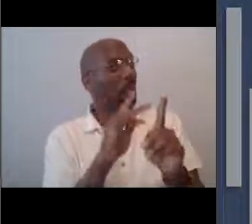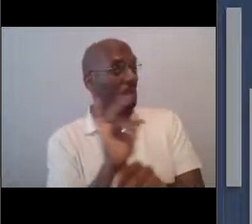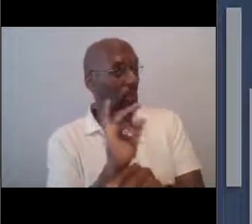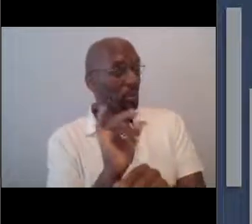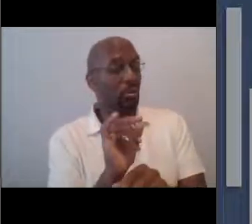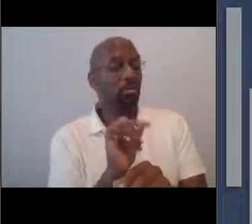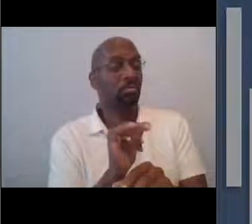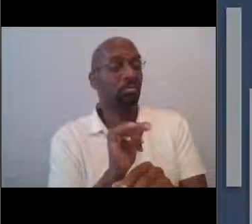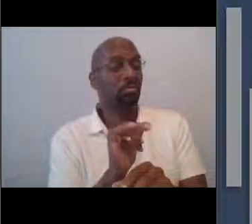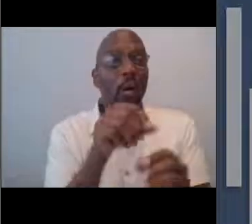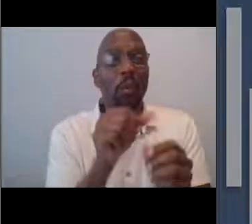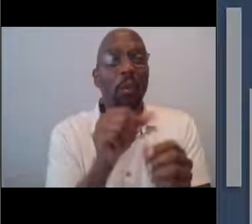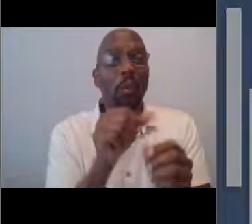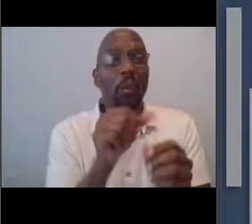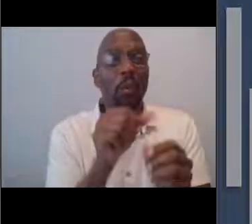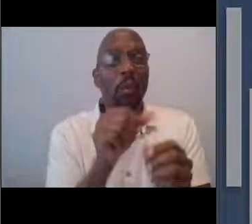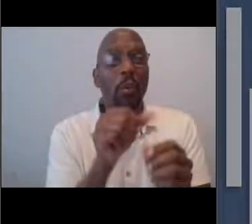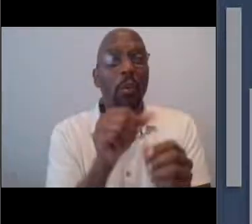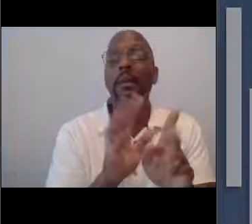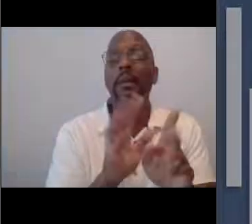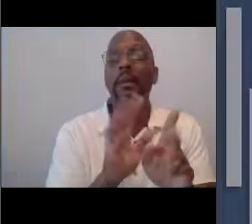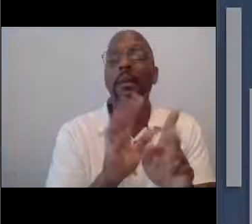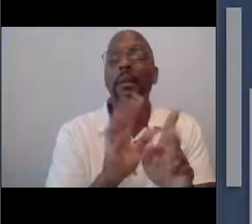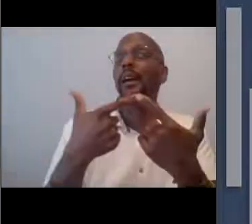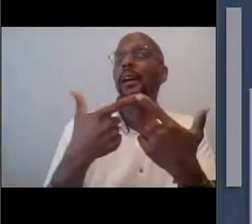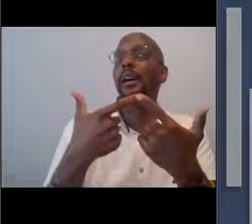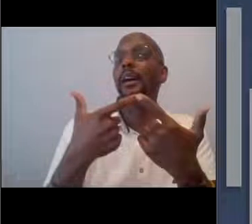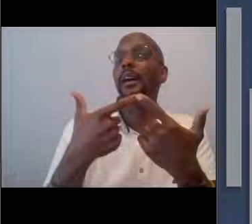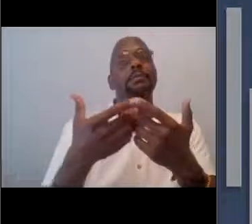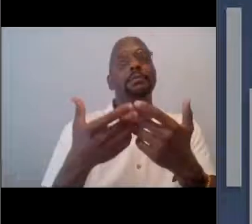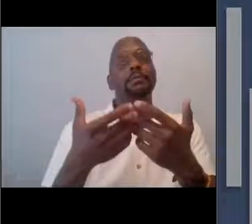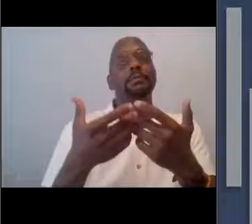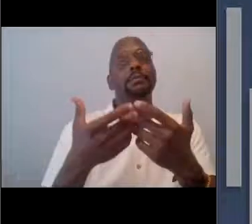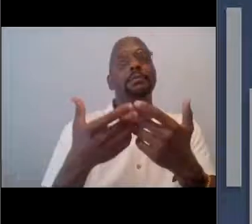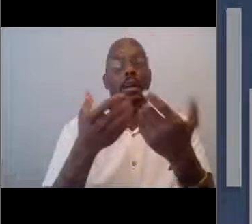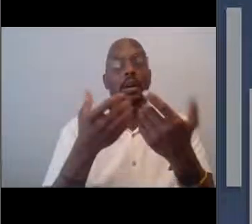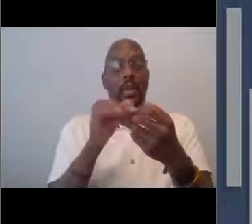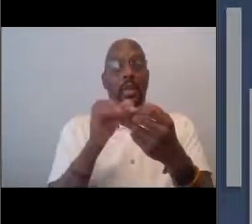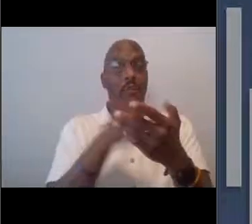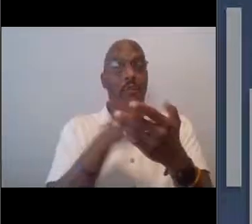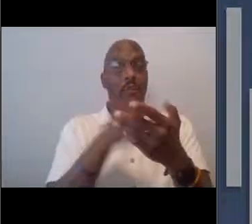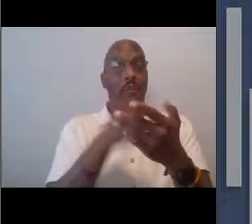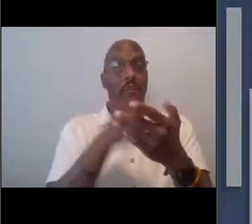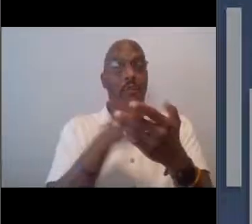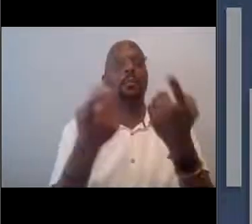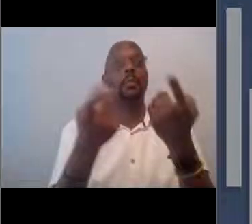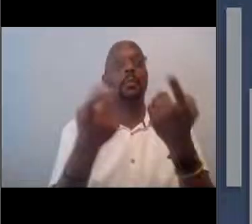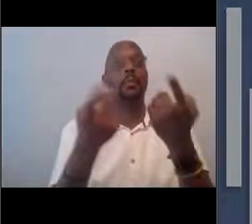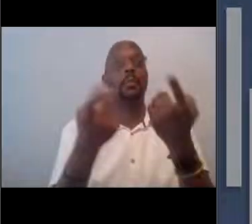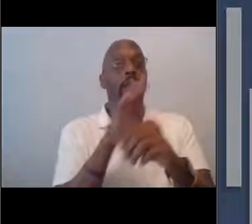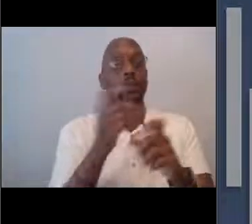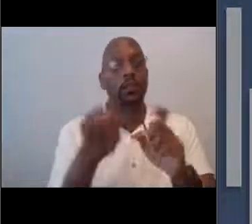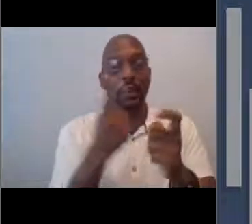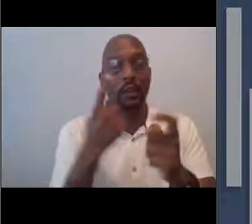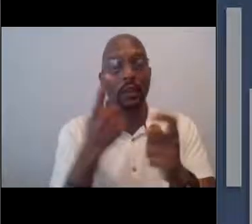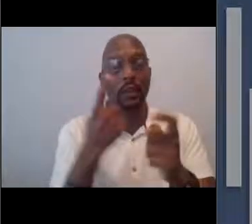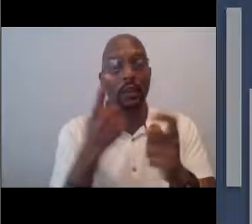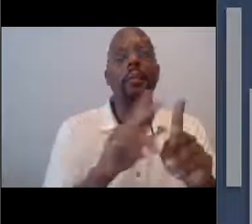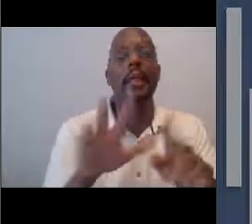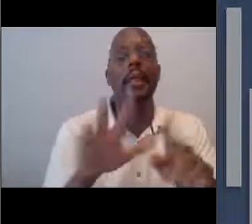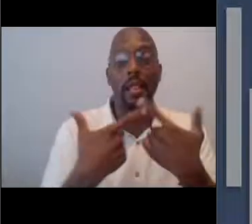with the people whose lives are absolutely going to be changed by this program was really, really moving. And I wanted to say